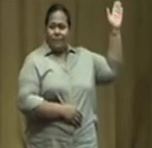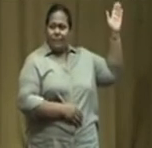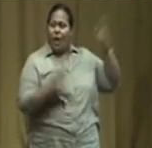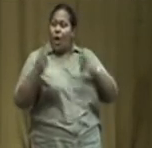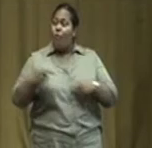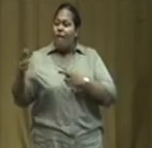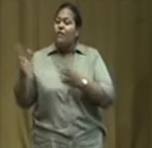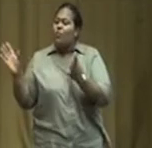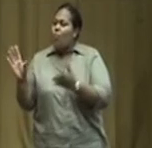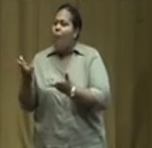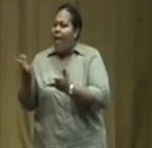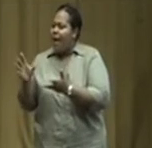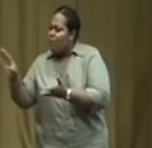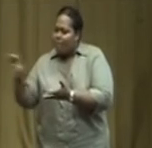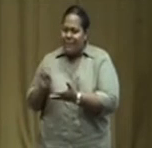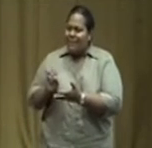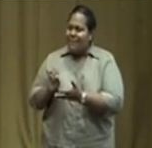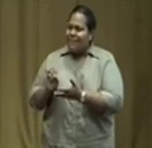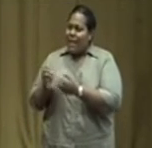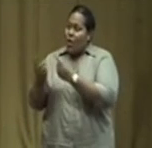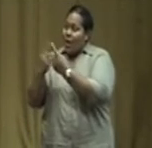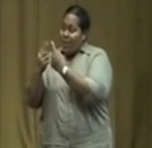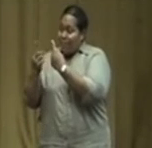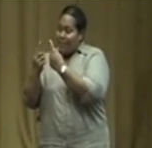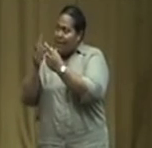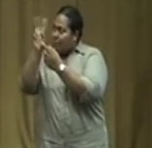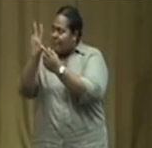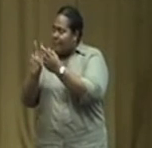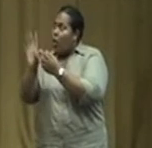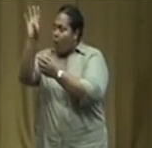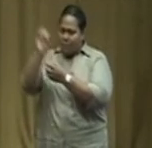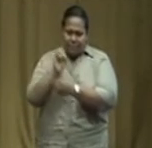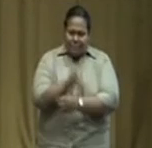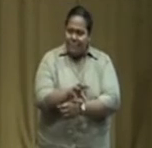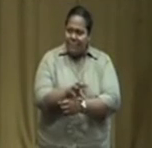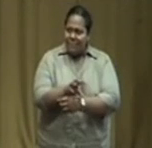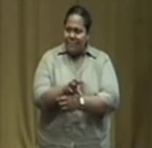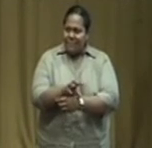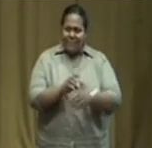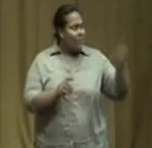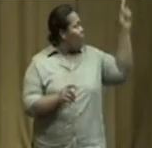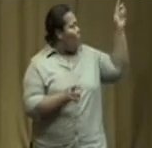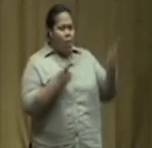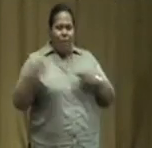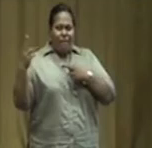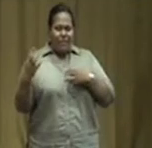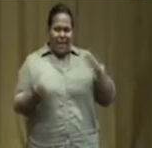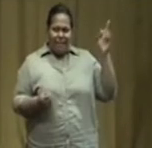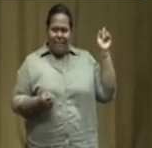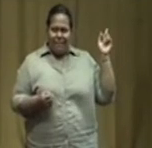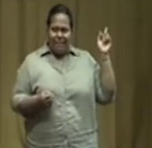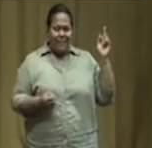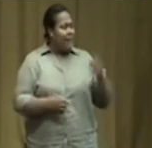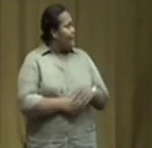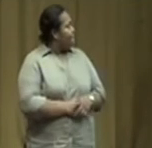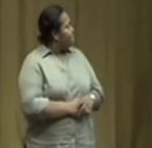from. So in this particular example, that's a post from the discourse course discussion engine, right? Oh no,